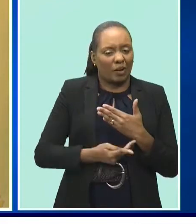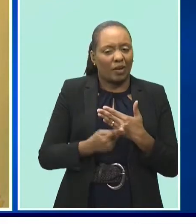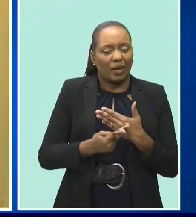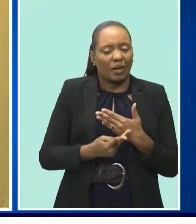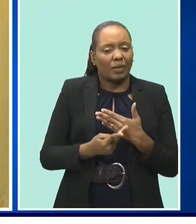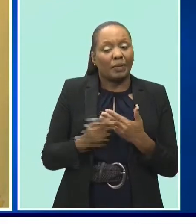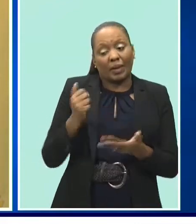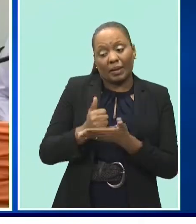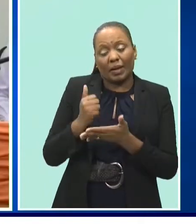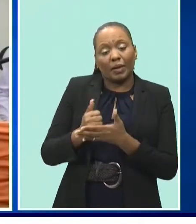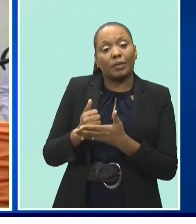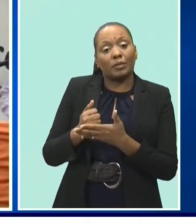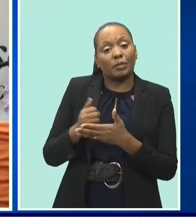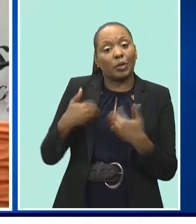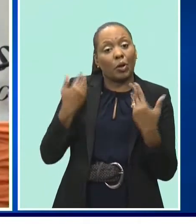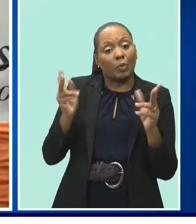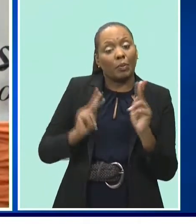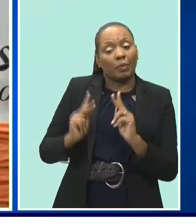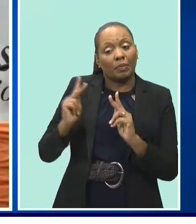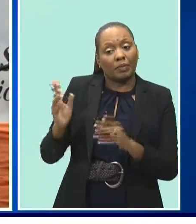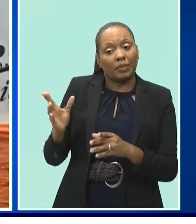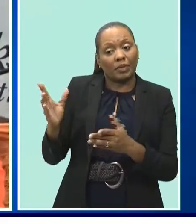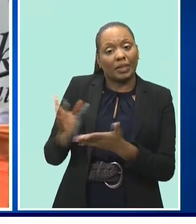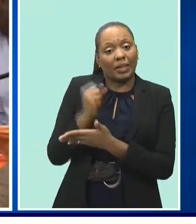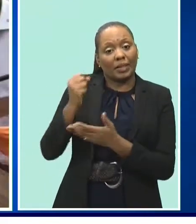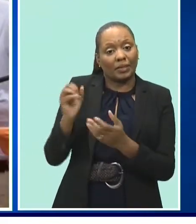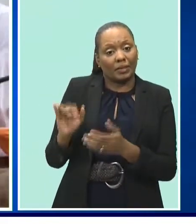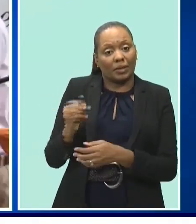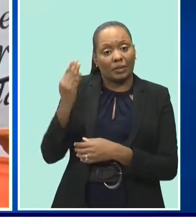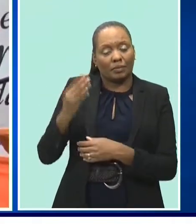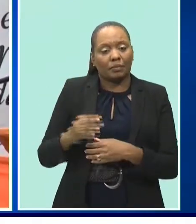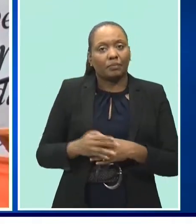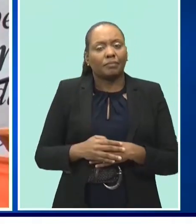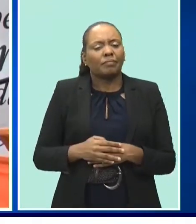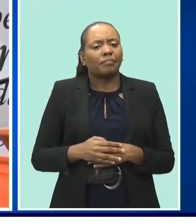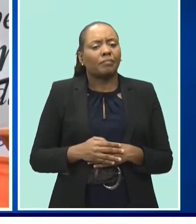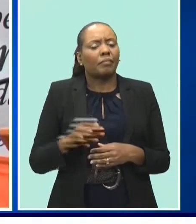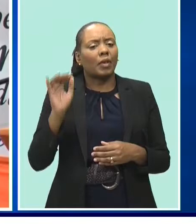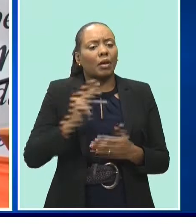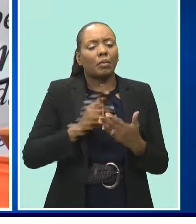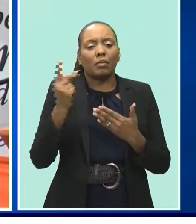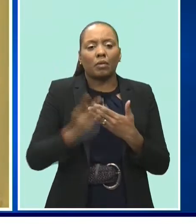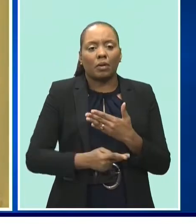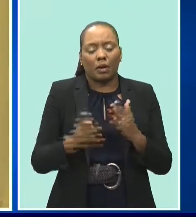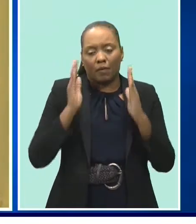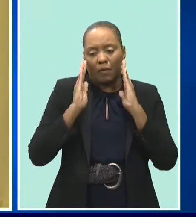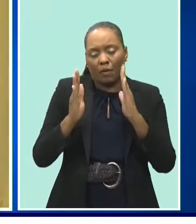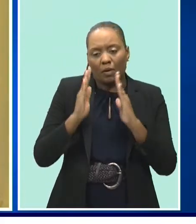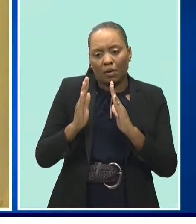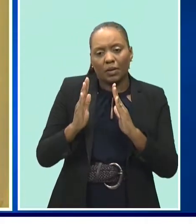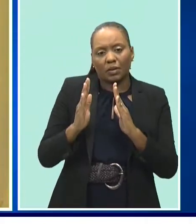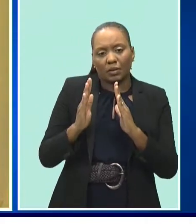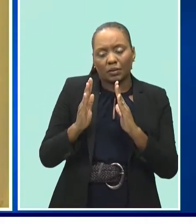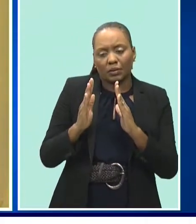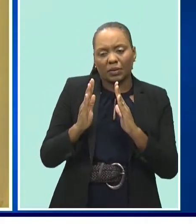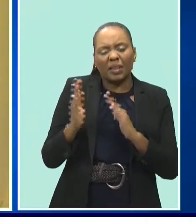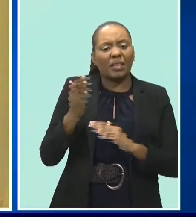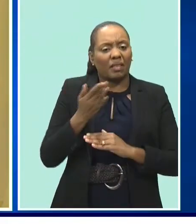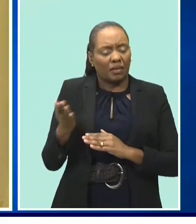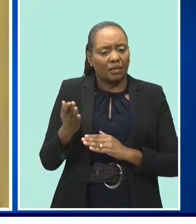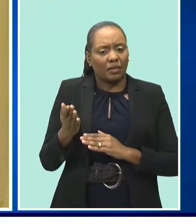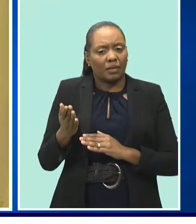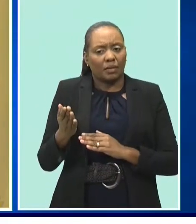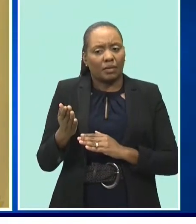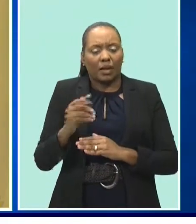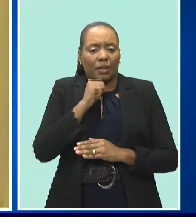in the program help to confront issues which the traditional education system does not. Without the self-confidence and